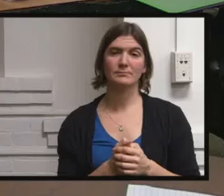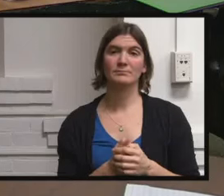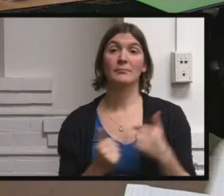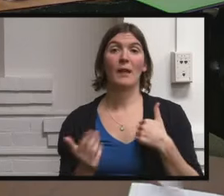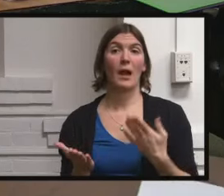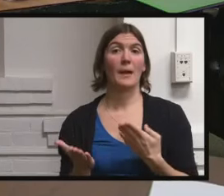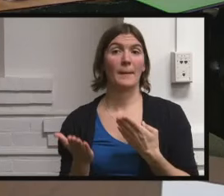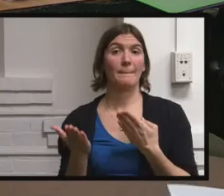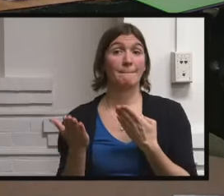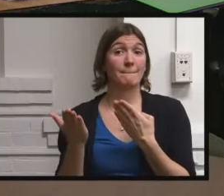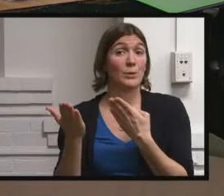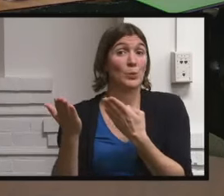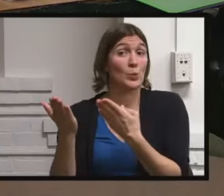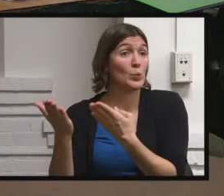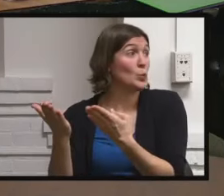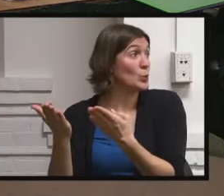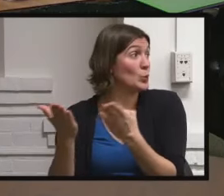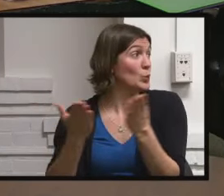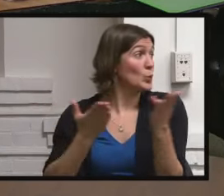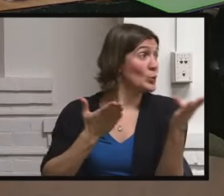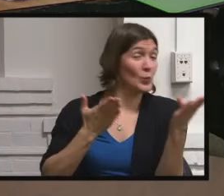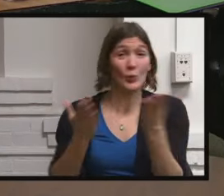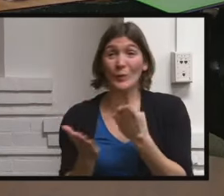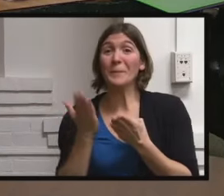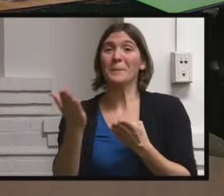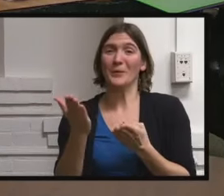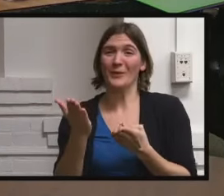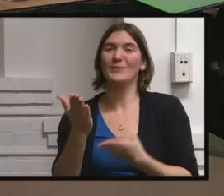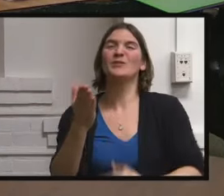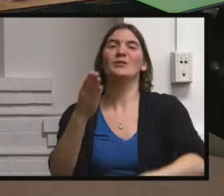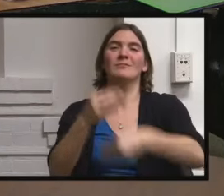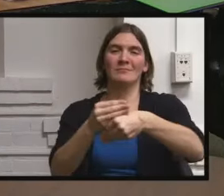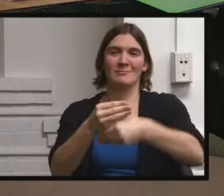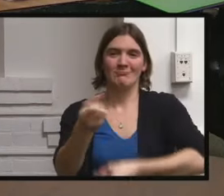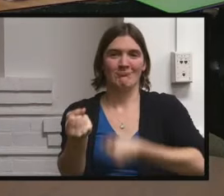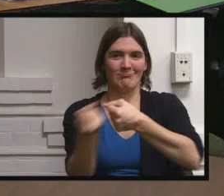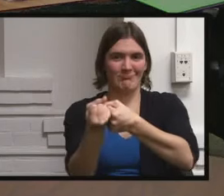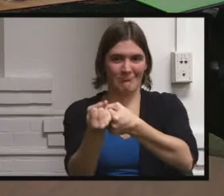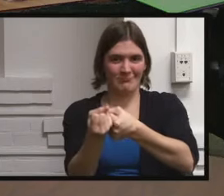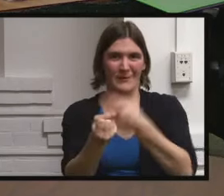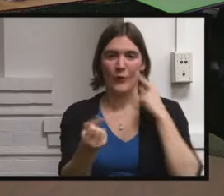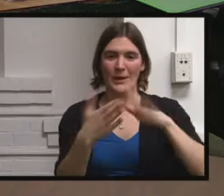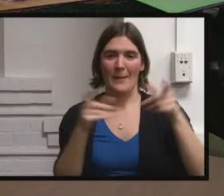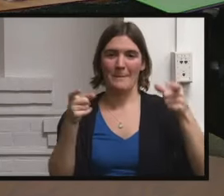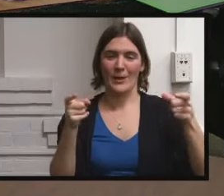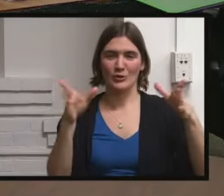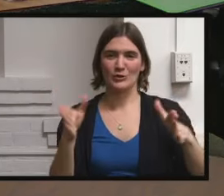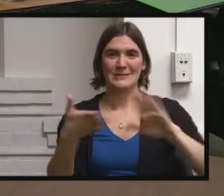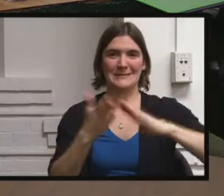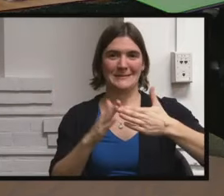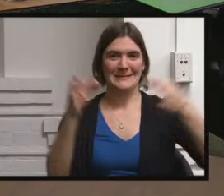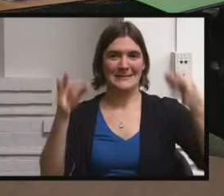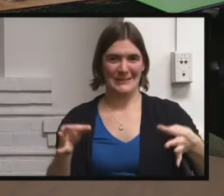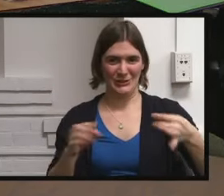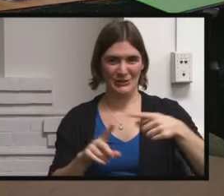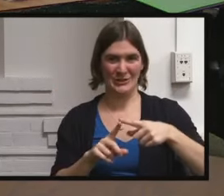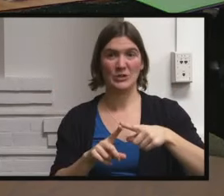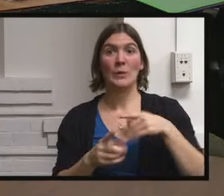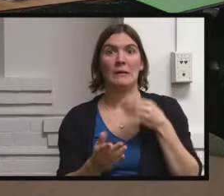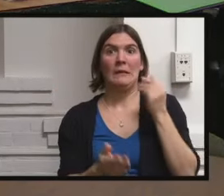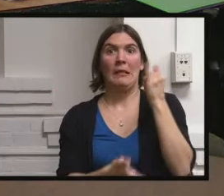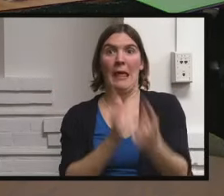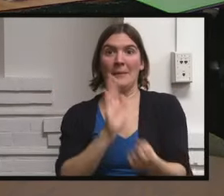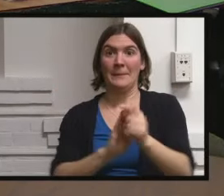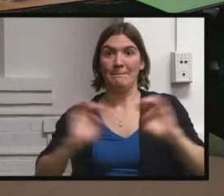I move. Oh, you want to do it? Good. I move to ratify town manager's decision to authorize as an emergency purchase the